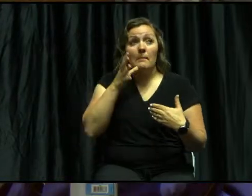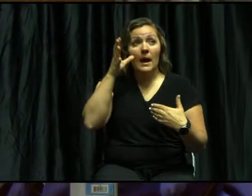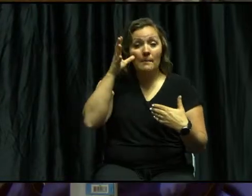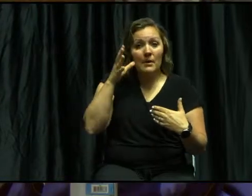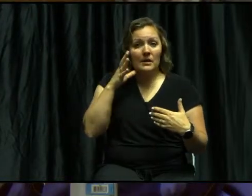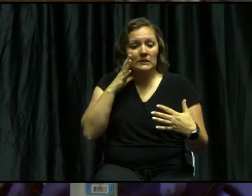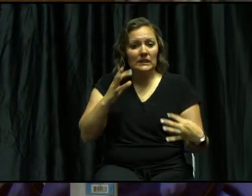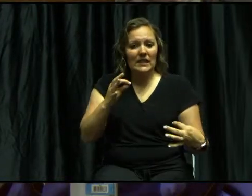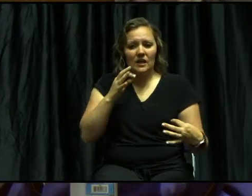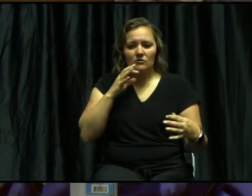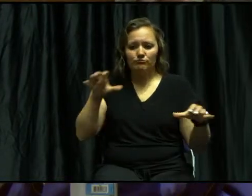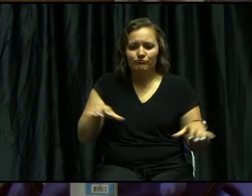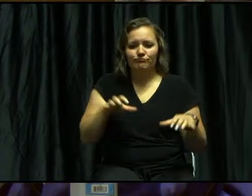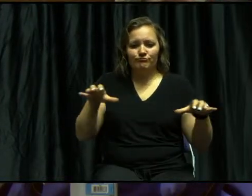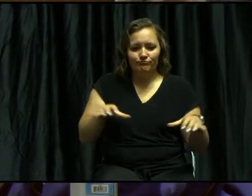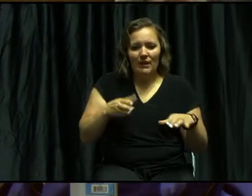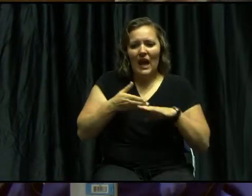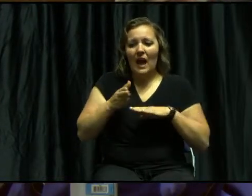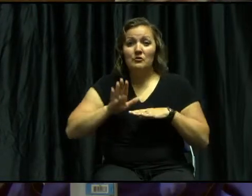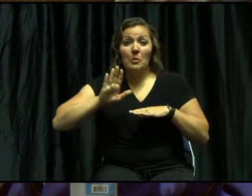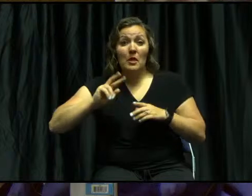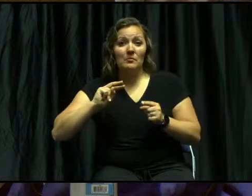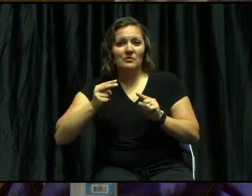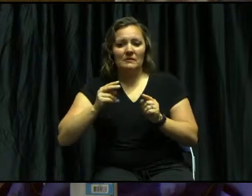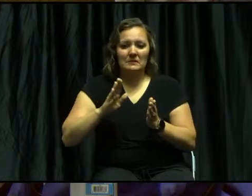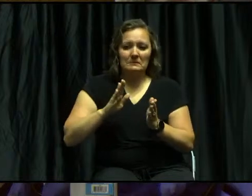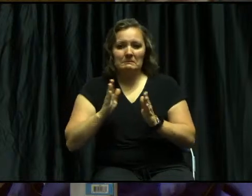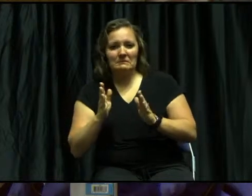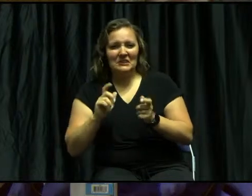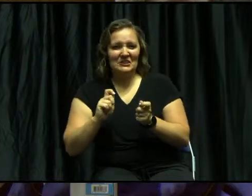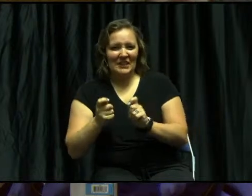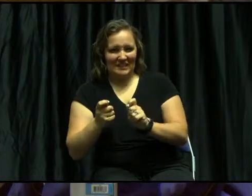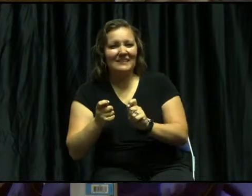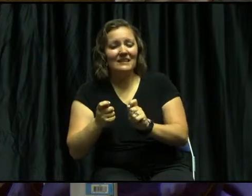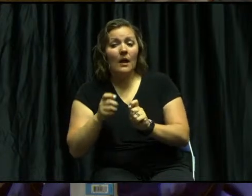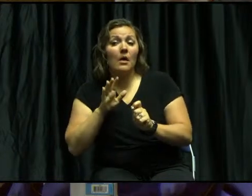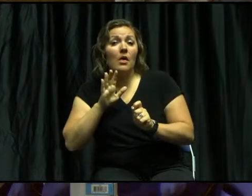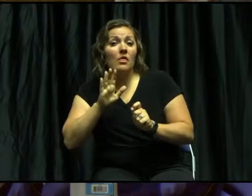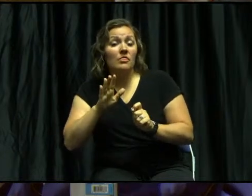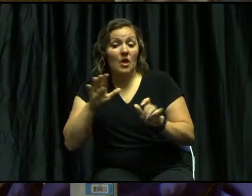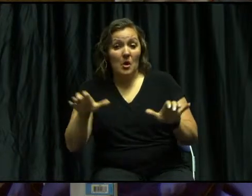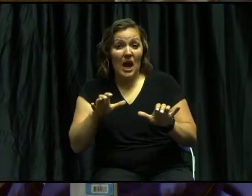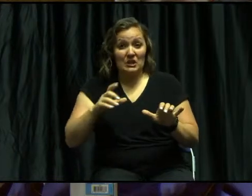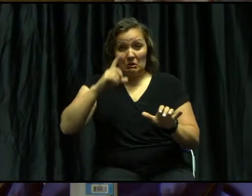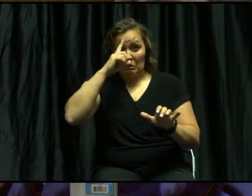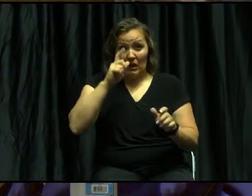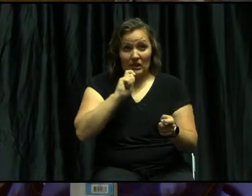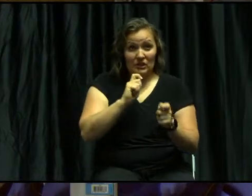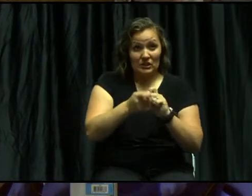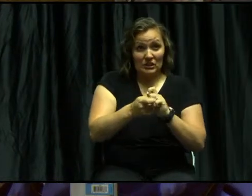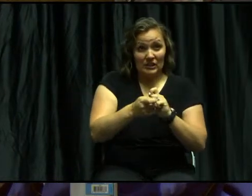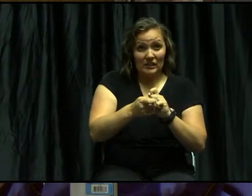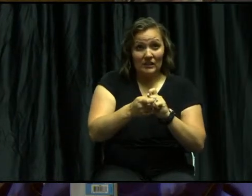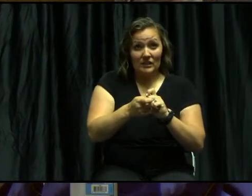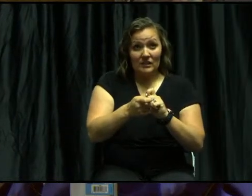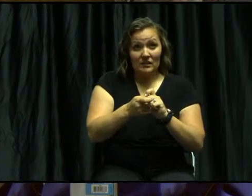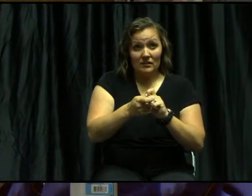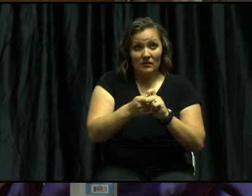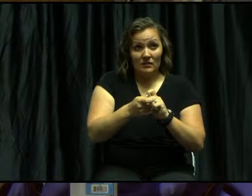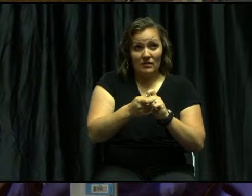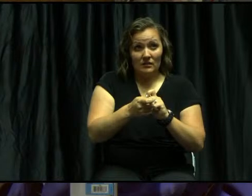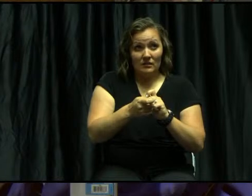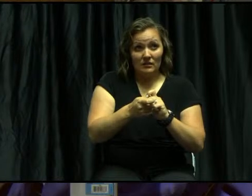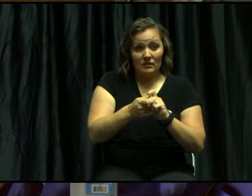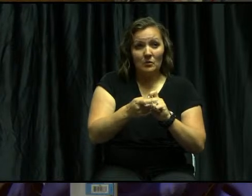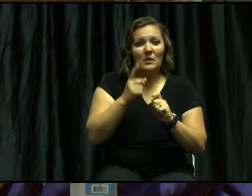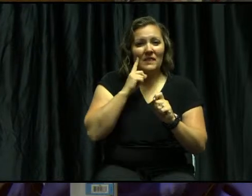take action after shifting their perception. Their actions and thoughts changed once they chose to see life in the kingdom of